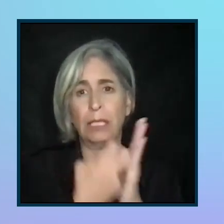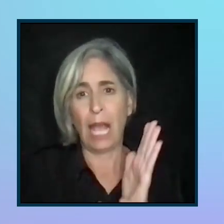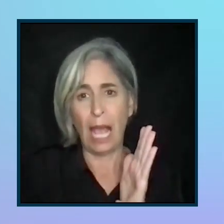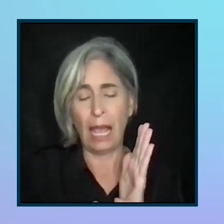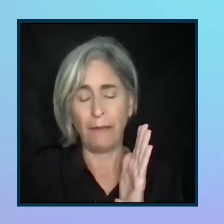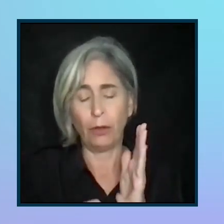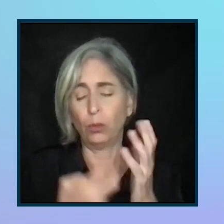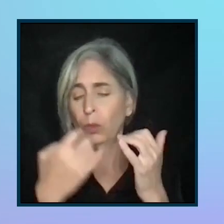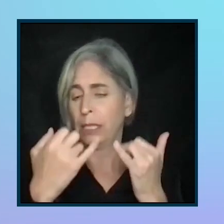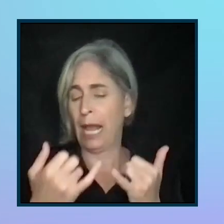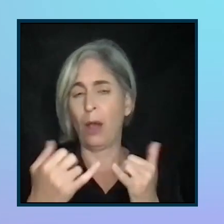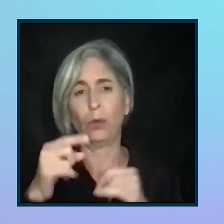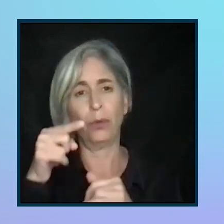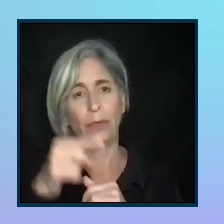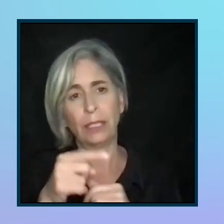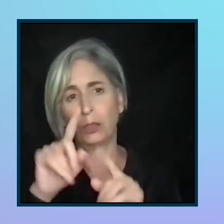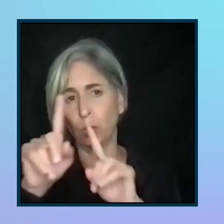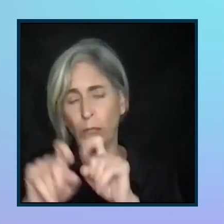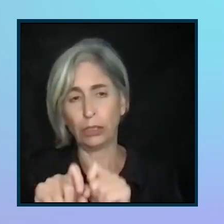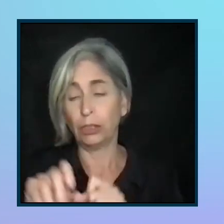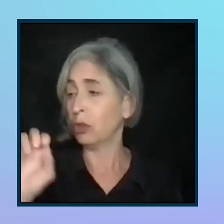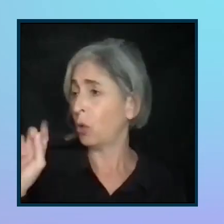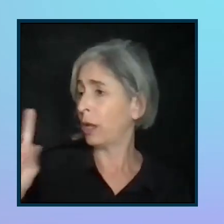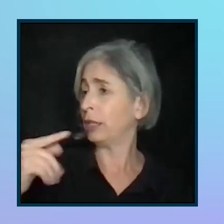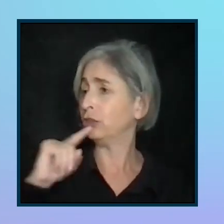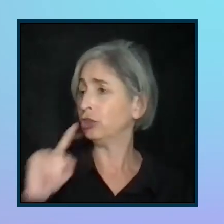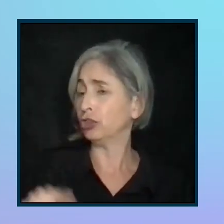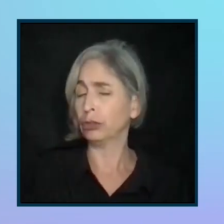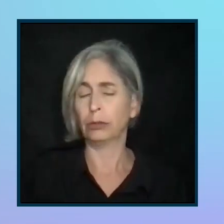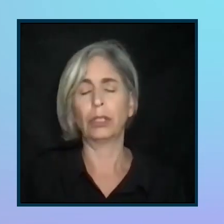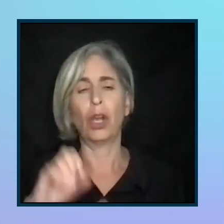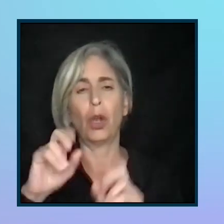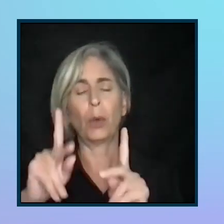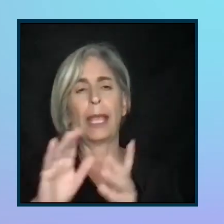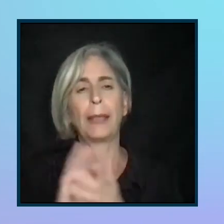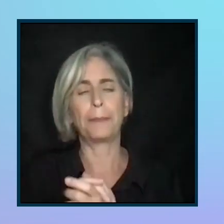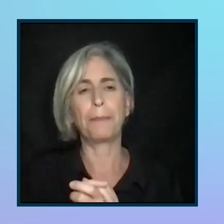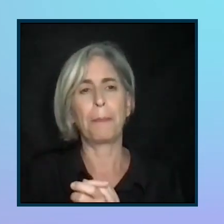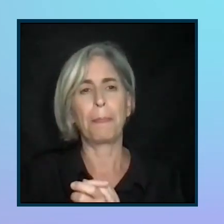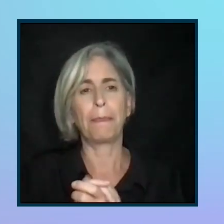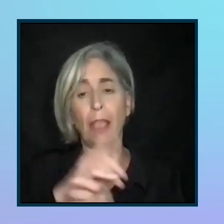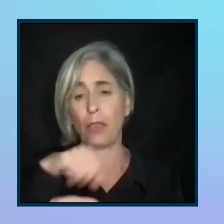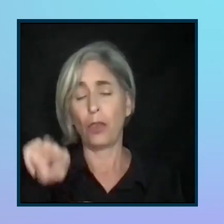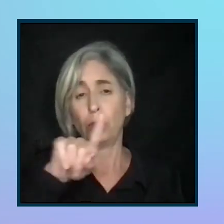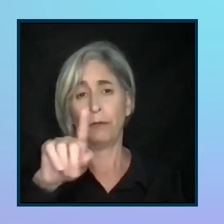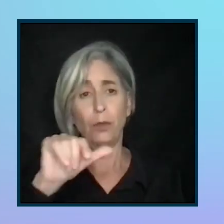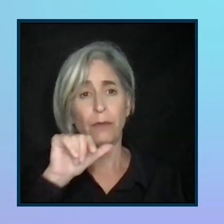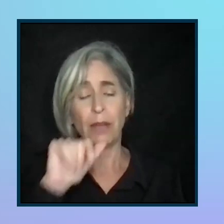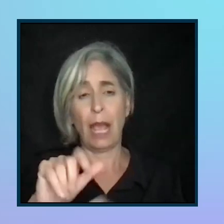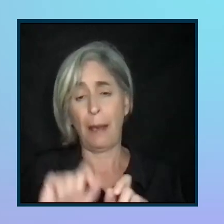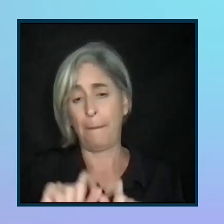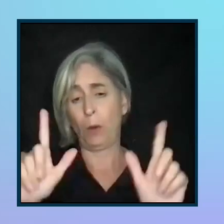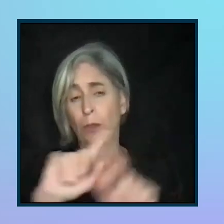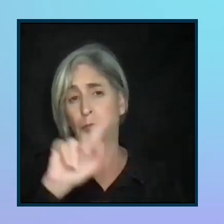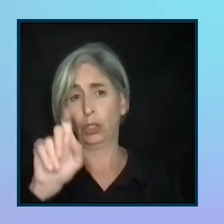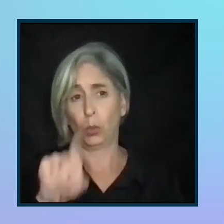with you. Sure. Okay. For